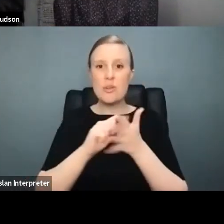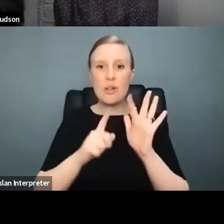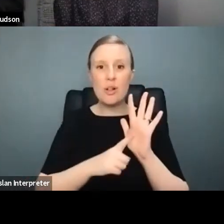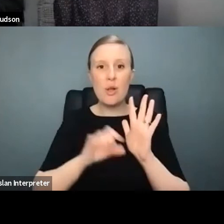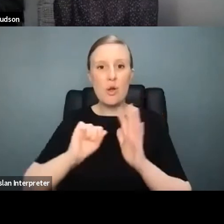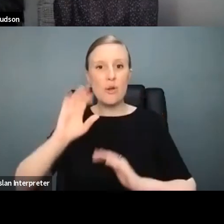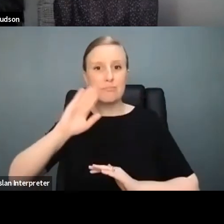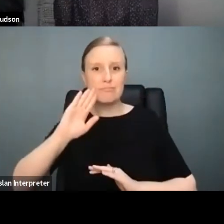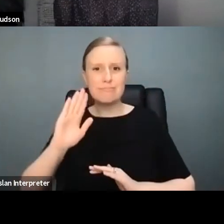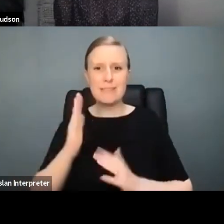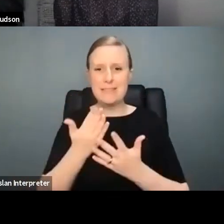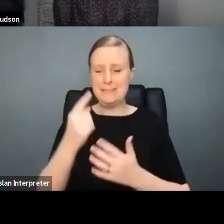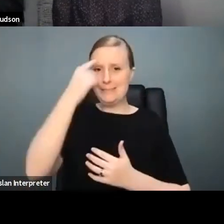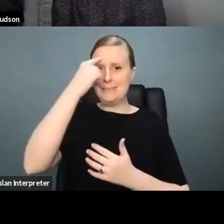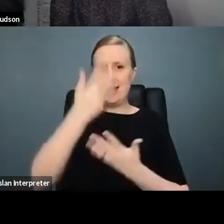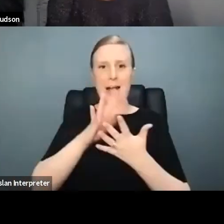do better?